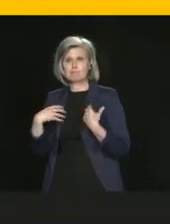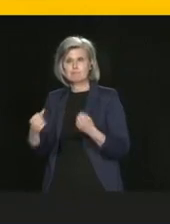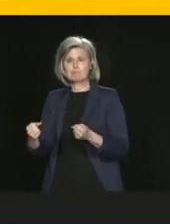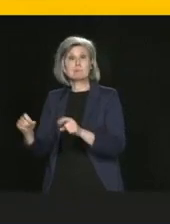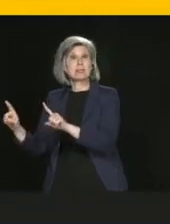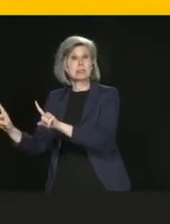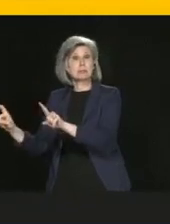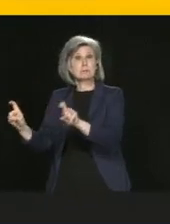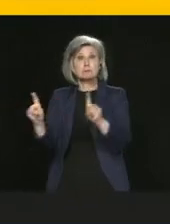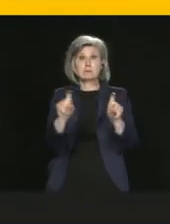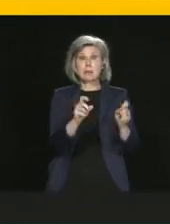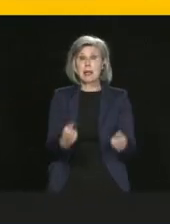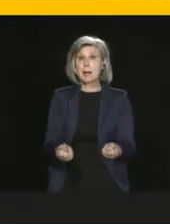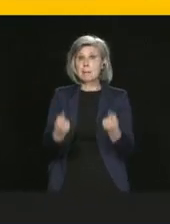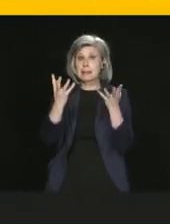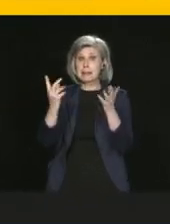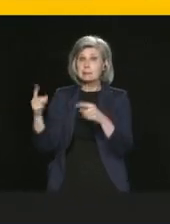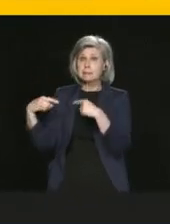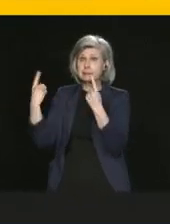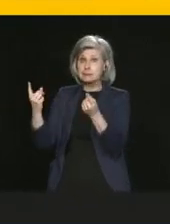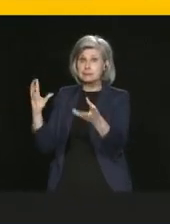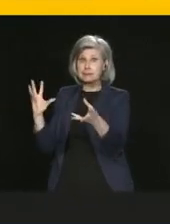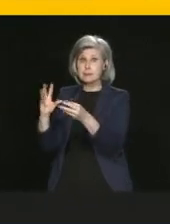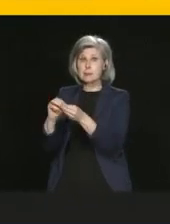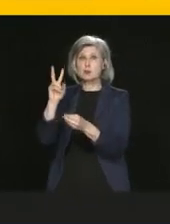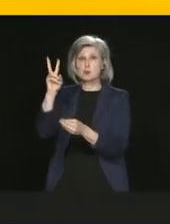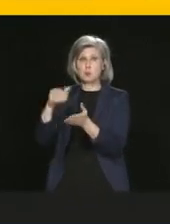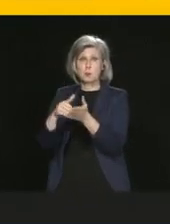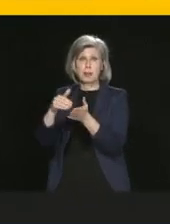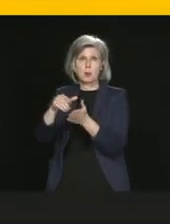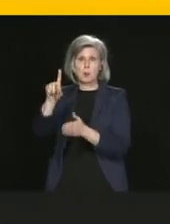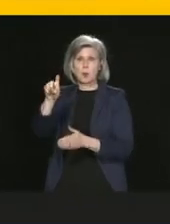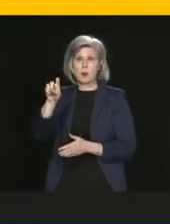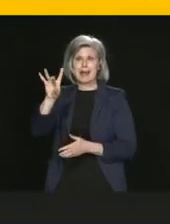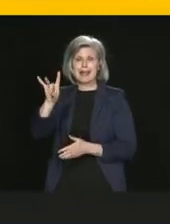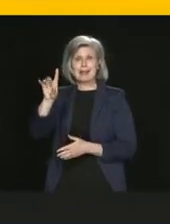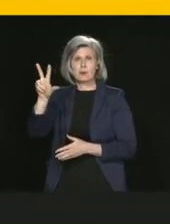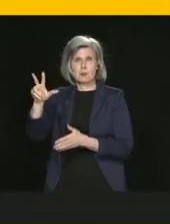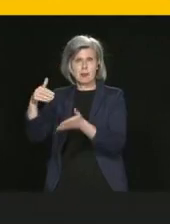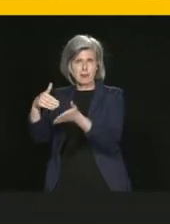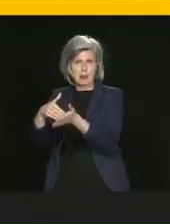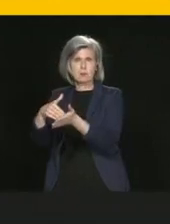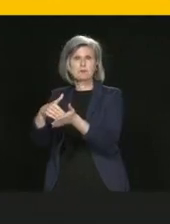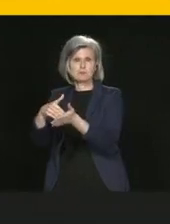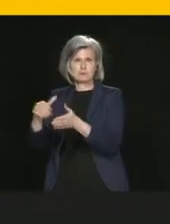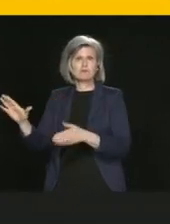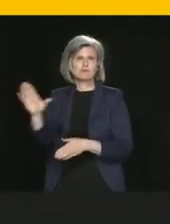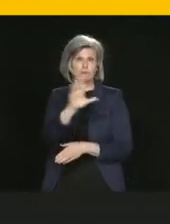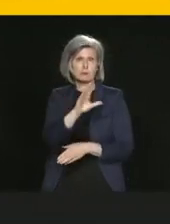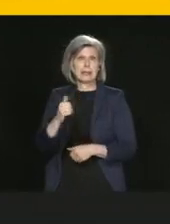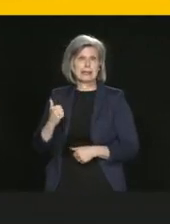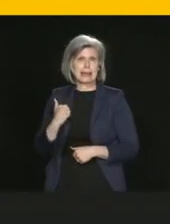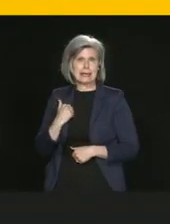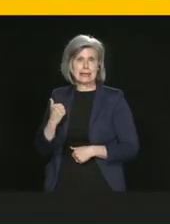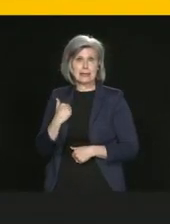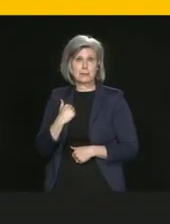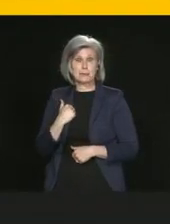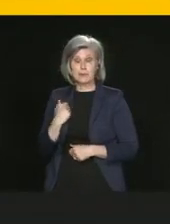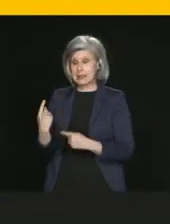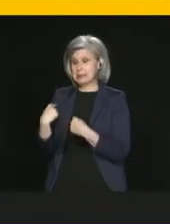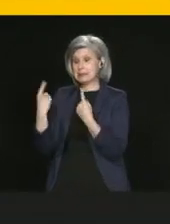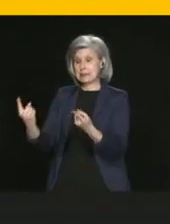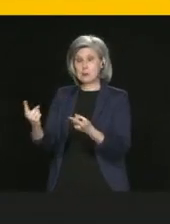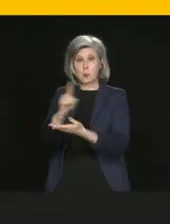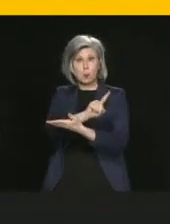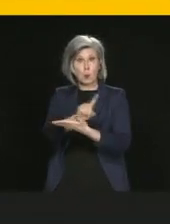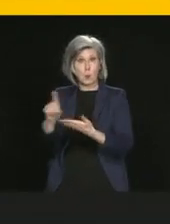2,183,000 people for COVID-19 to date. Over the past week, we have tested an average of 33,000 people daily, with